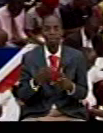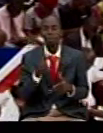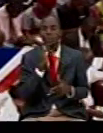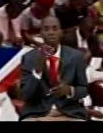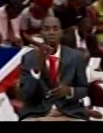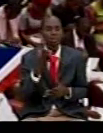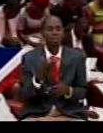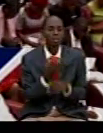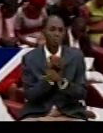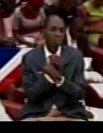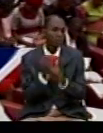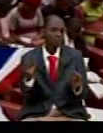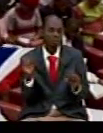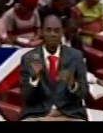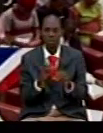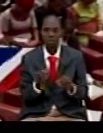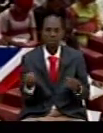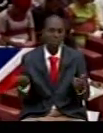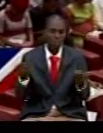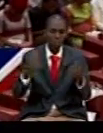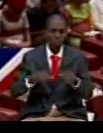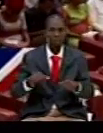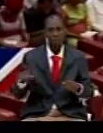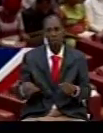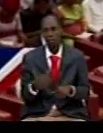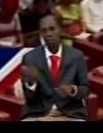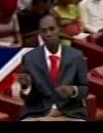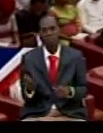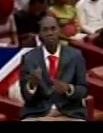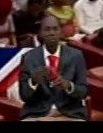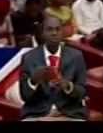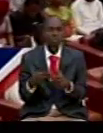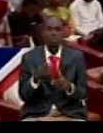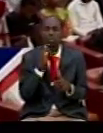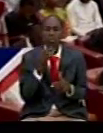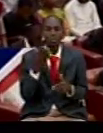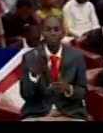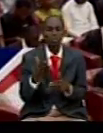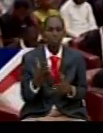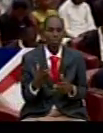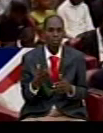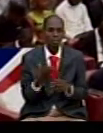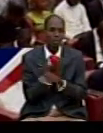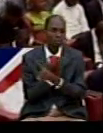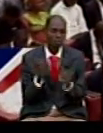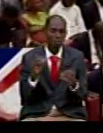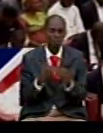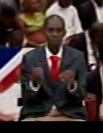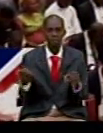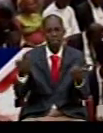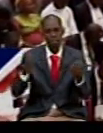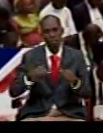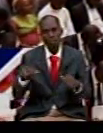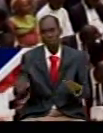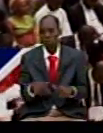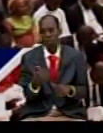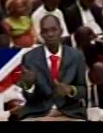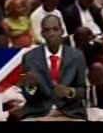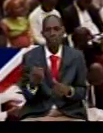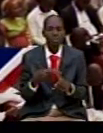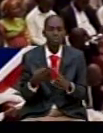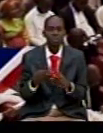other, neither is there deliverance in any other, neither is there relief in any